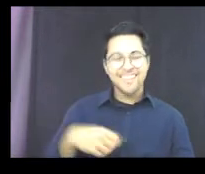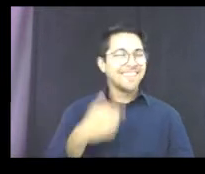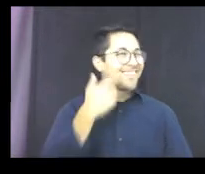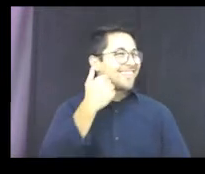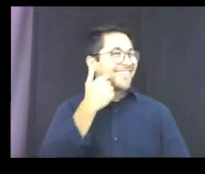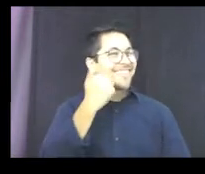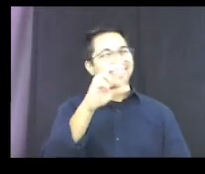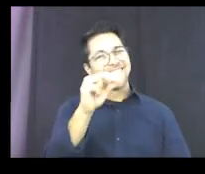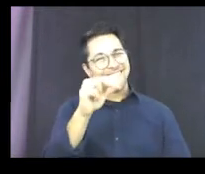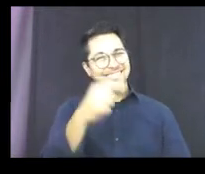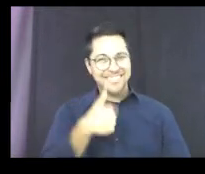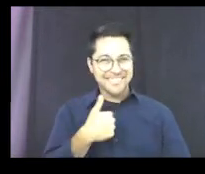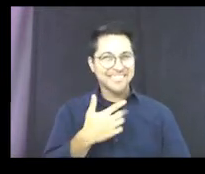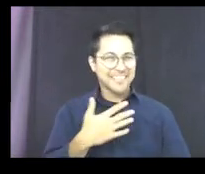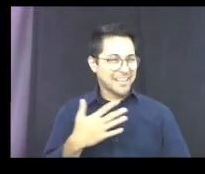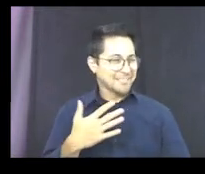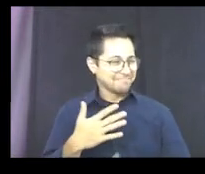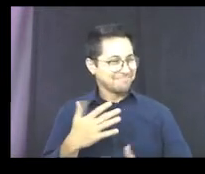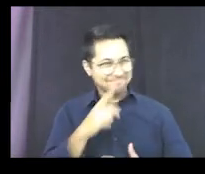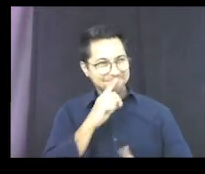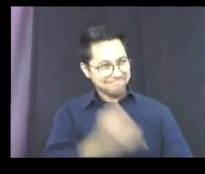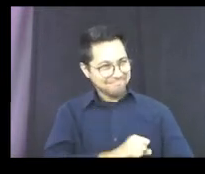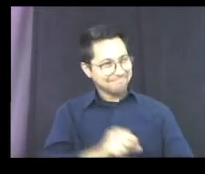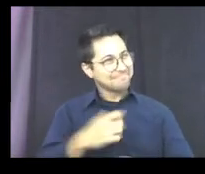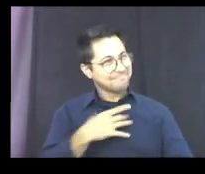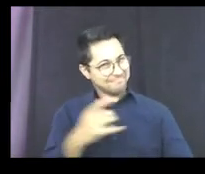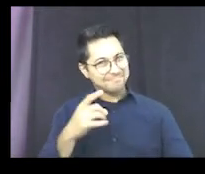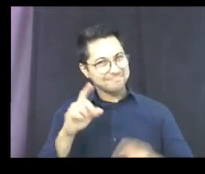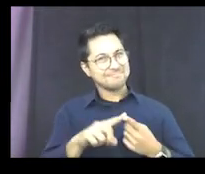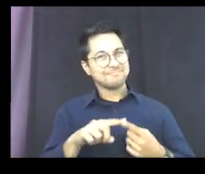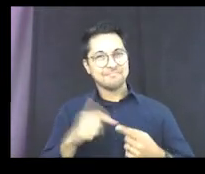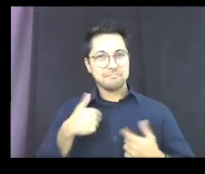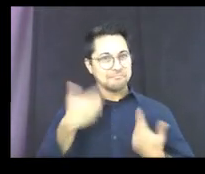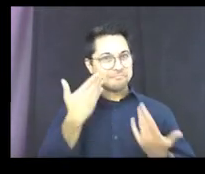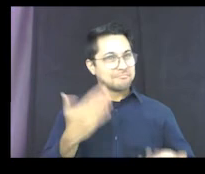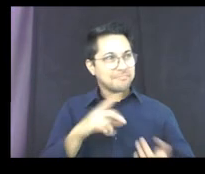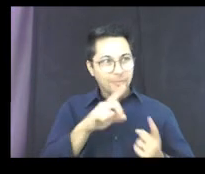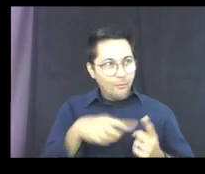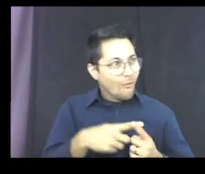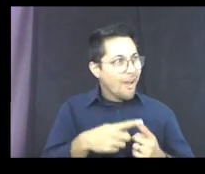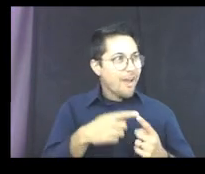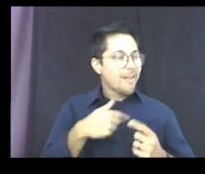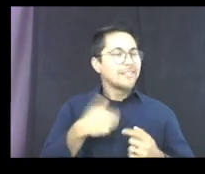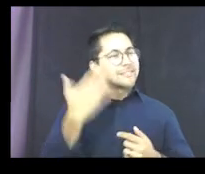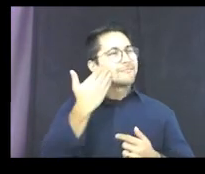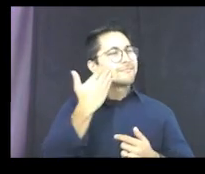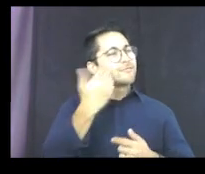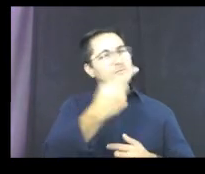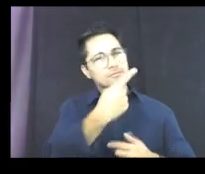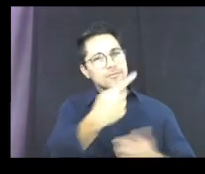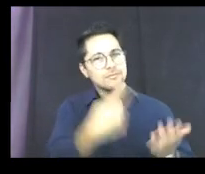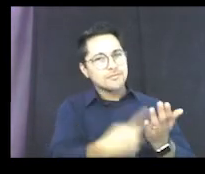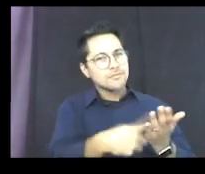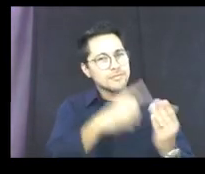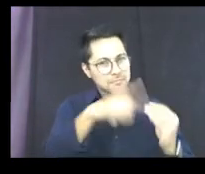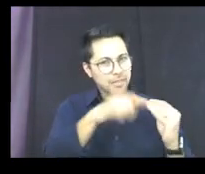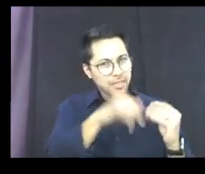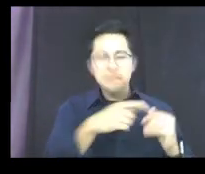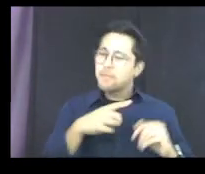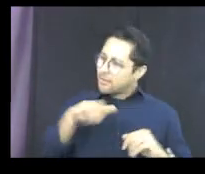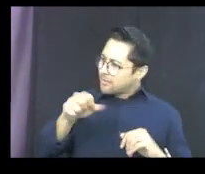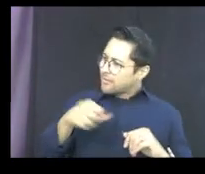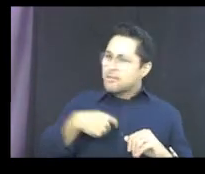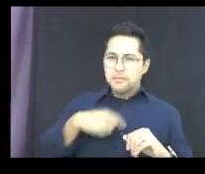No, I would actually like to do that. I didn't know when I was going to because I know we had talked about it. But yeah, I would like